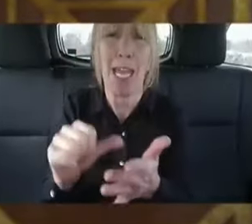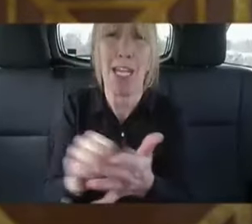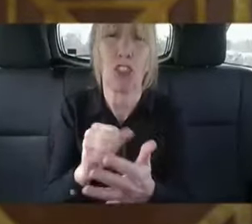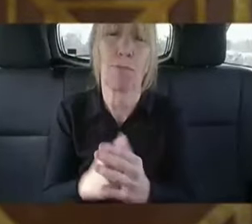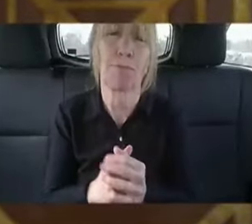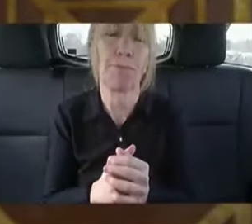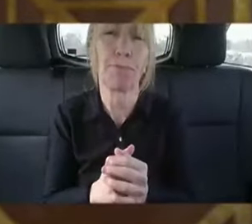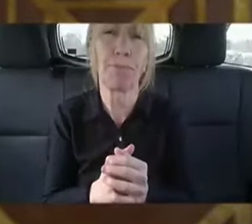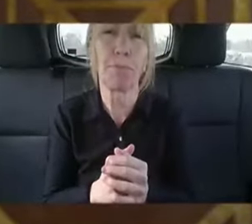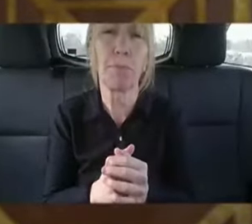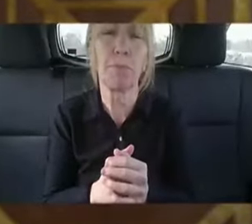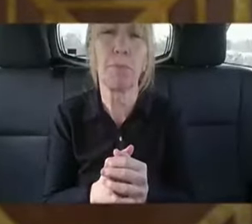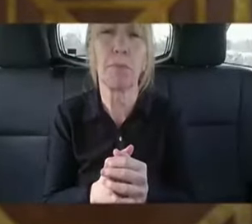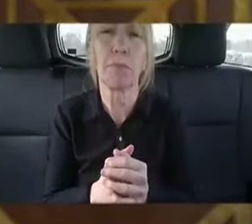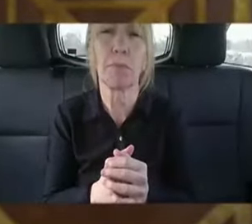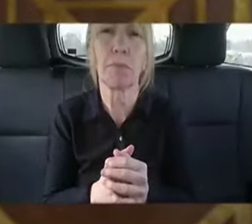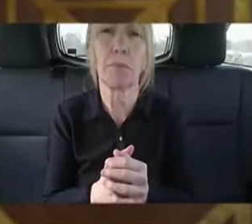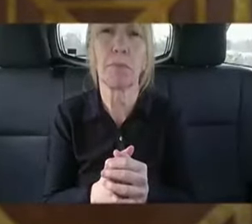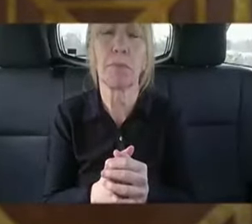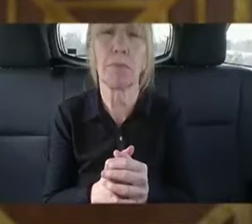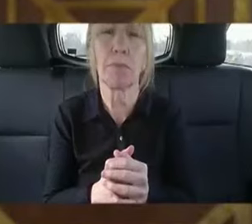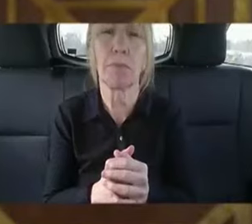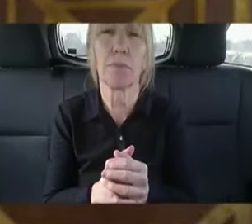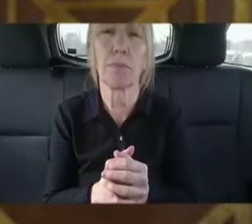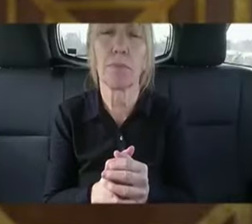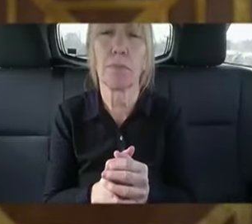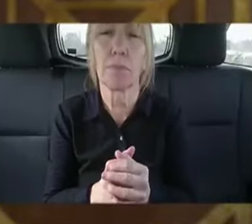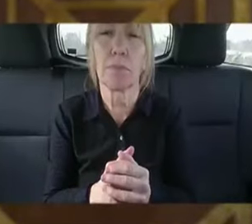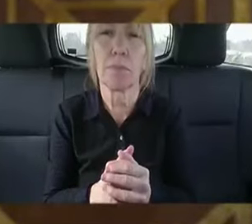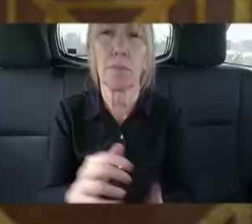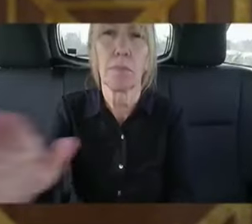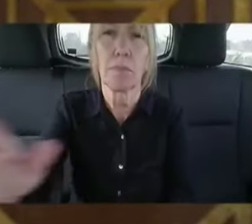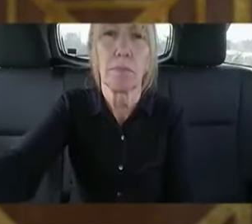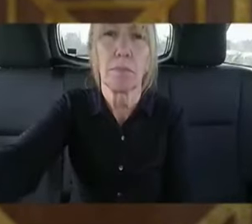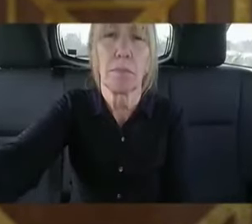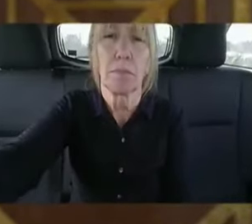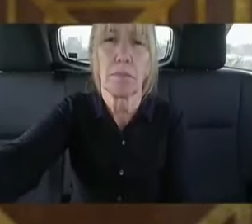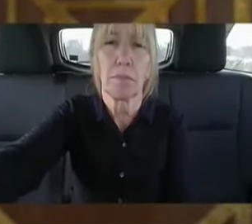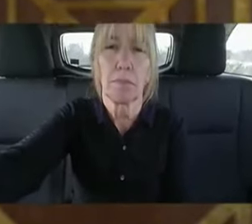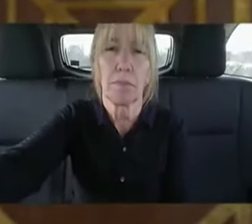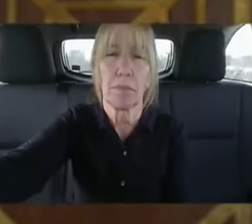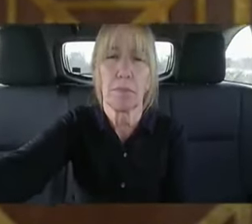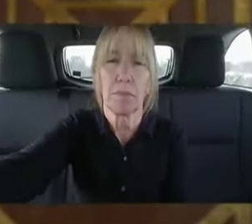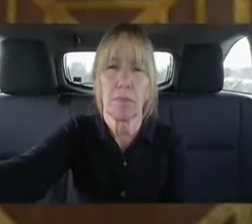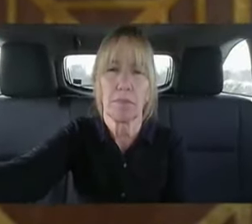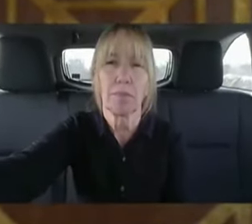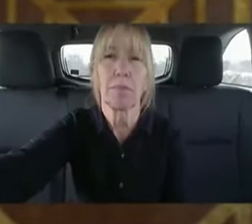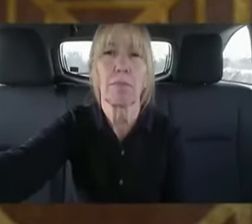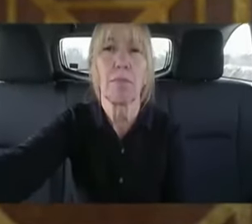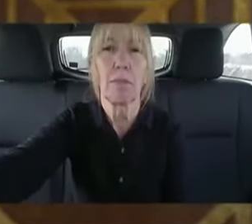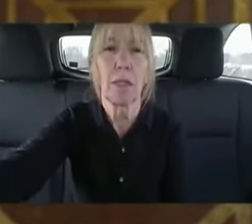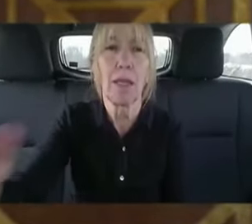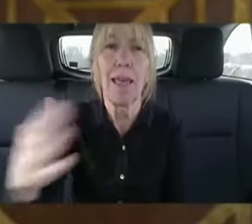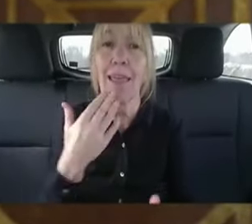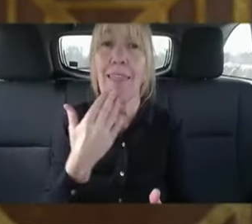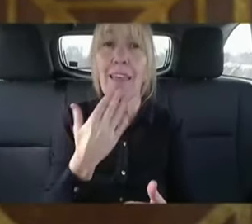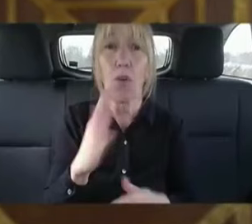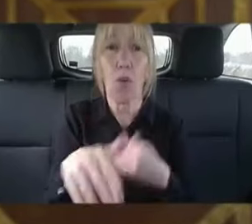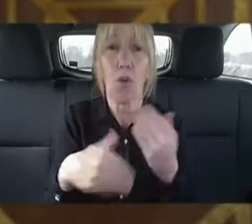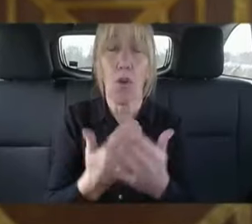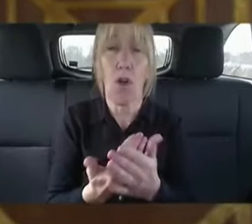back. Thank you. Thank you. First, thank you all for... I haven't gone